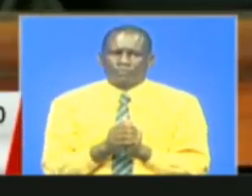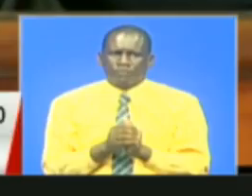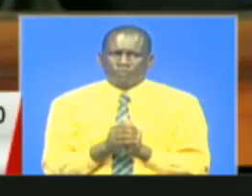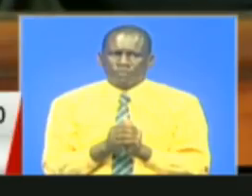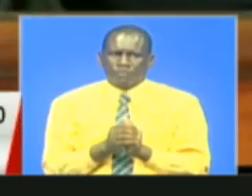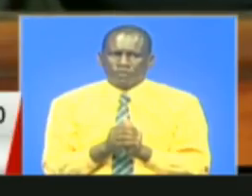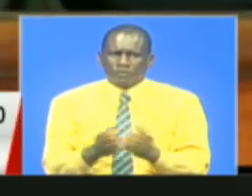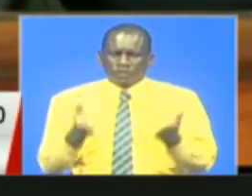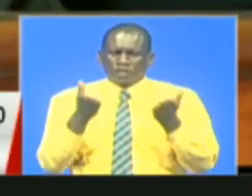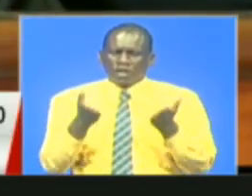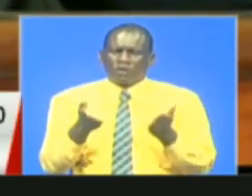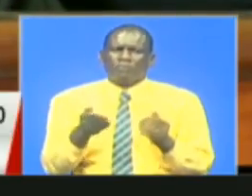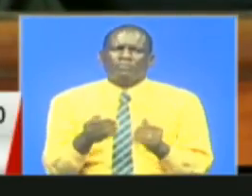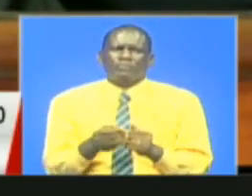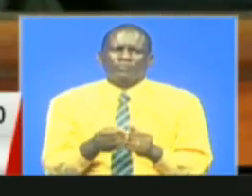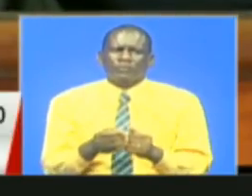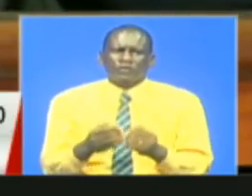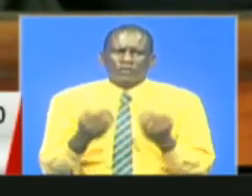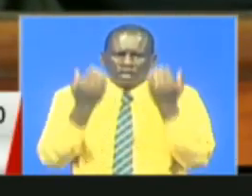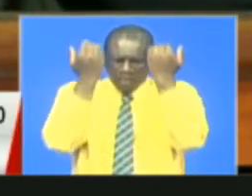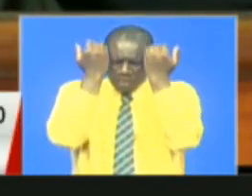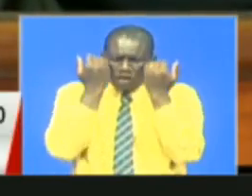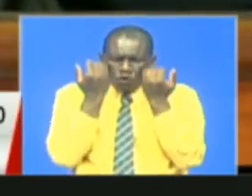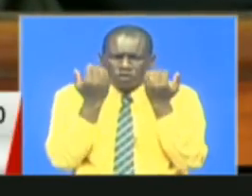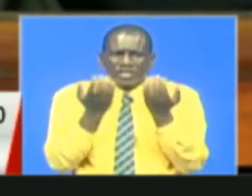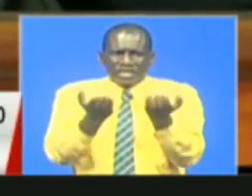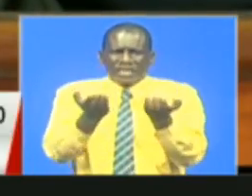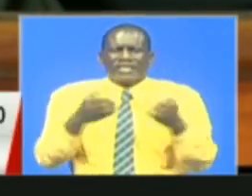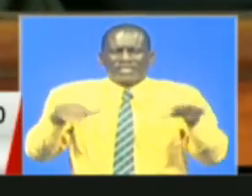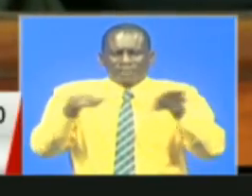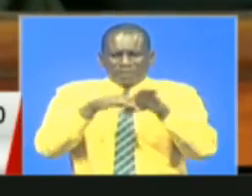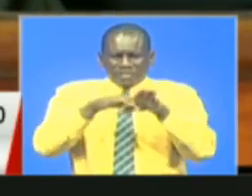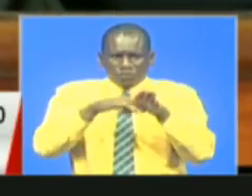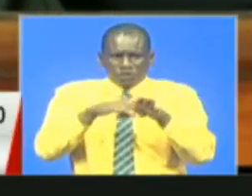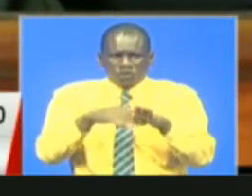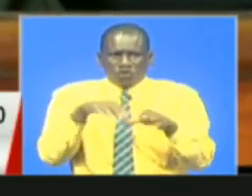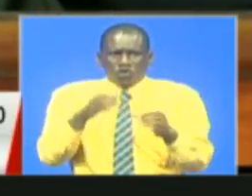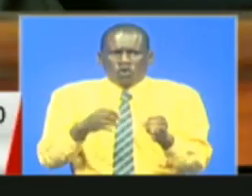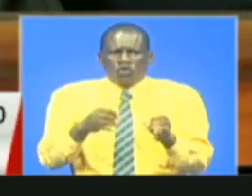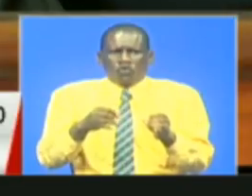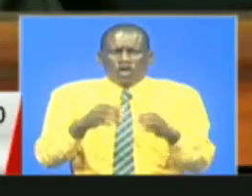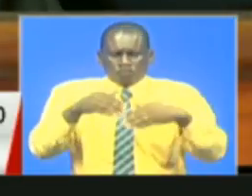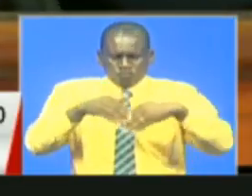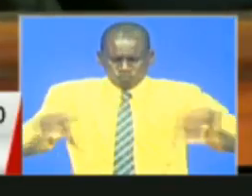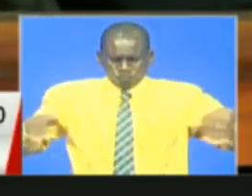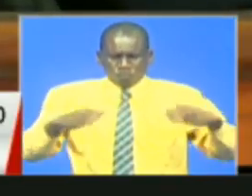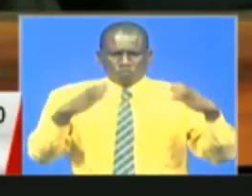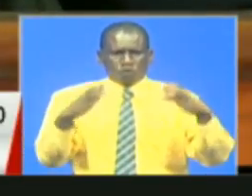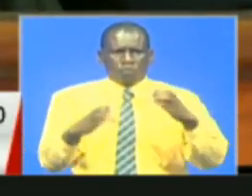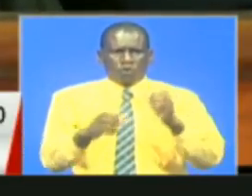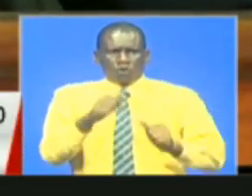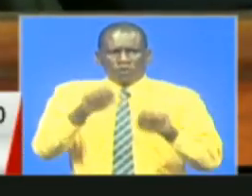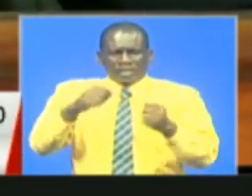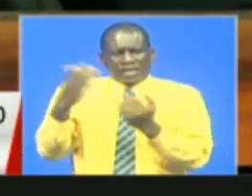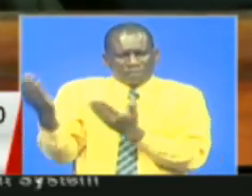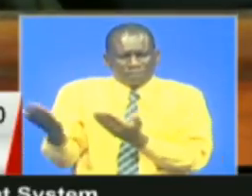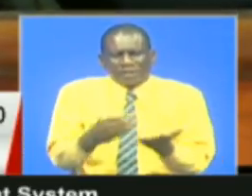In our view, the court requires the participation of a neutral party which can bring some